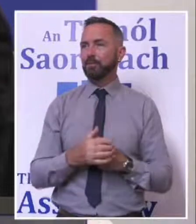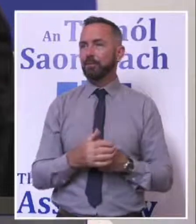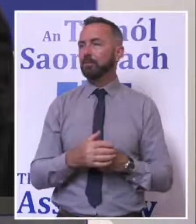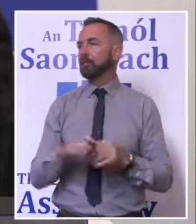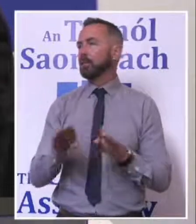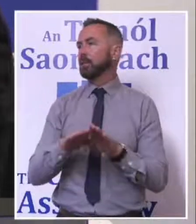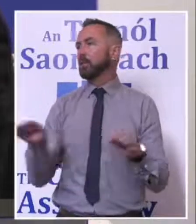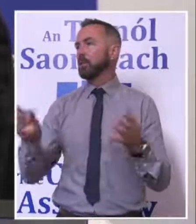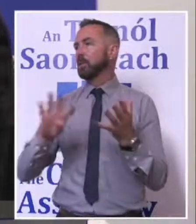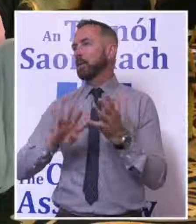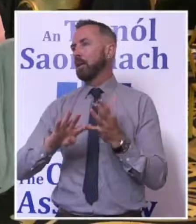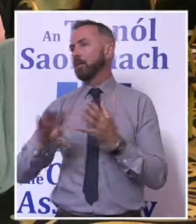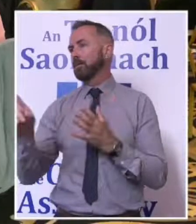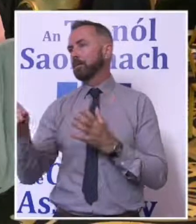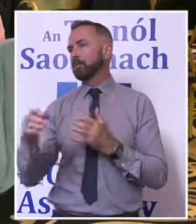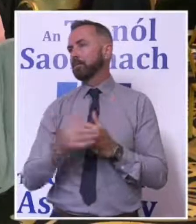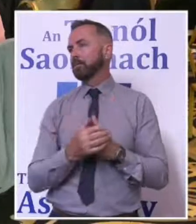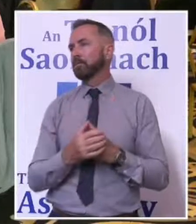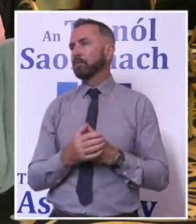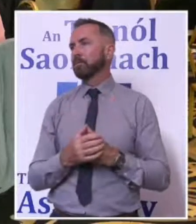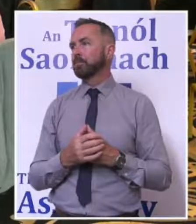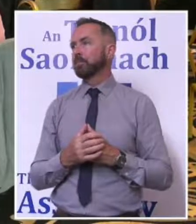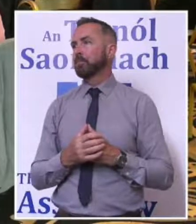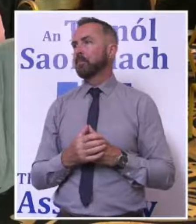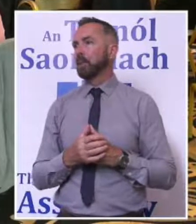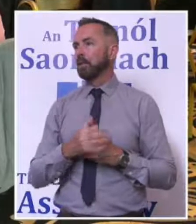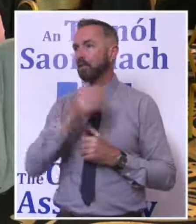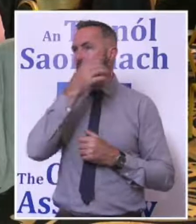Table 9 now, please.